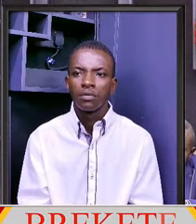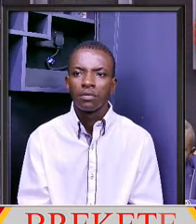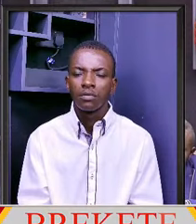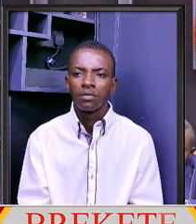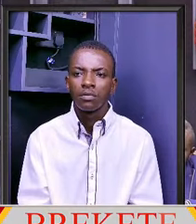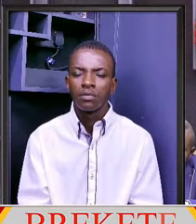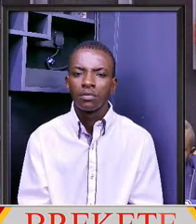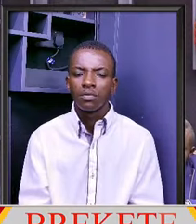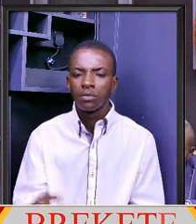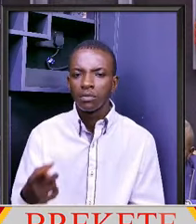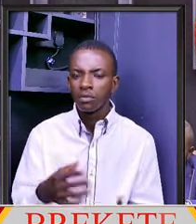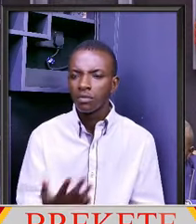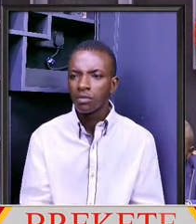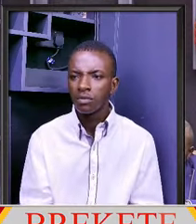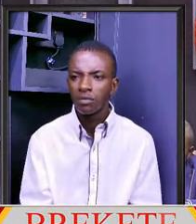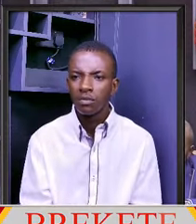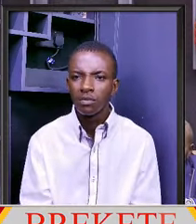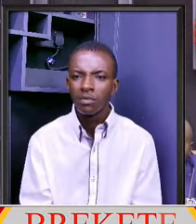Tomura.